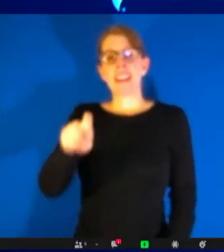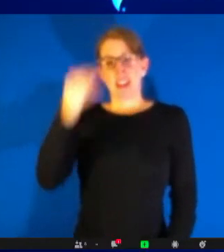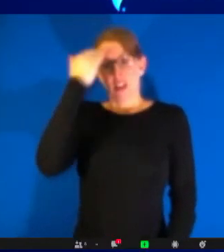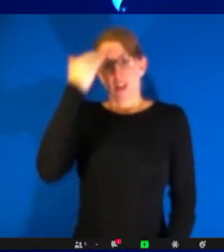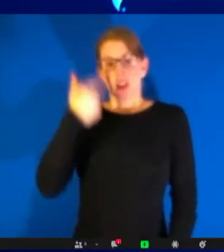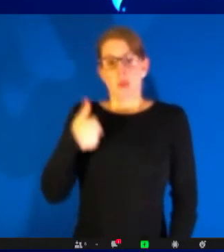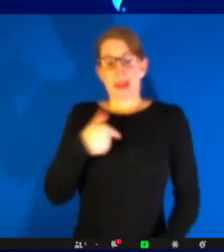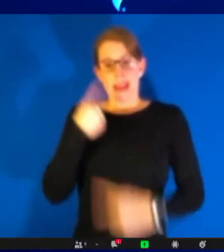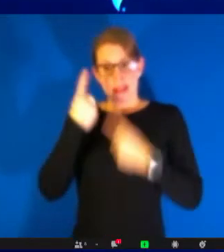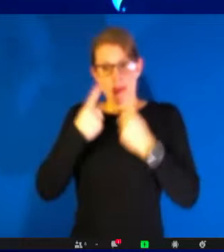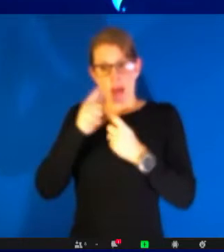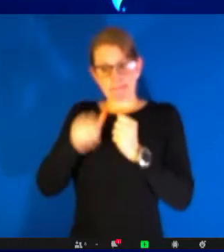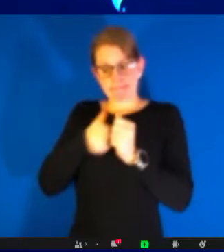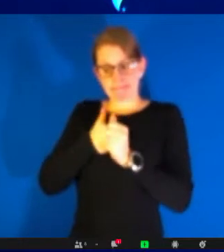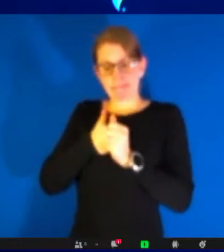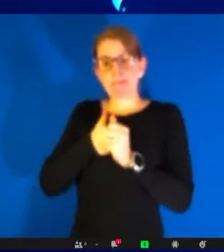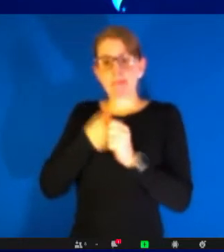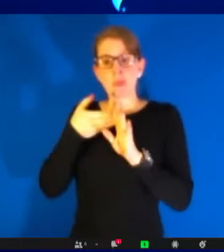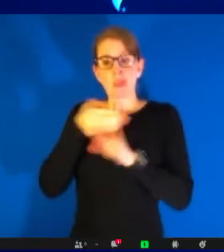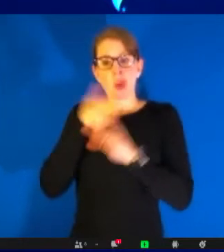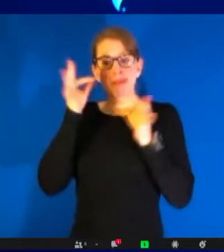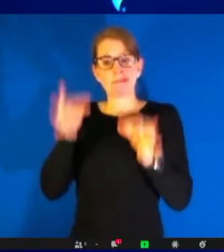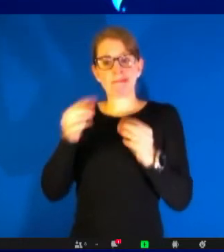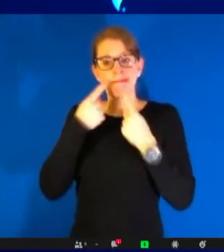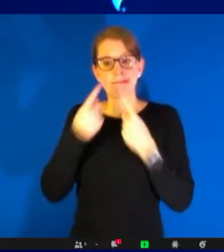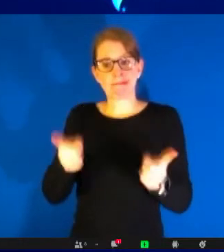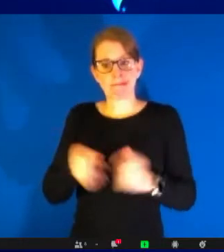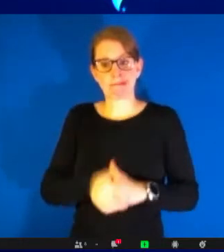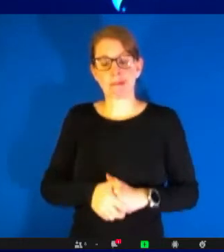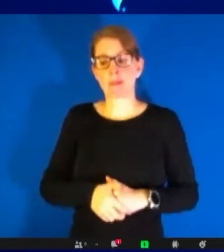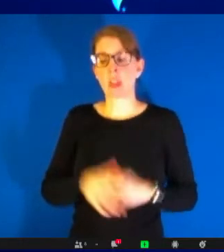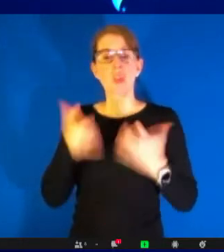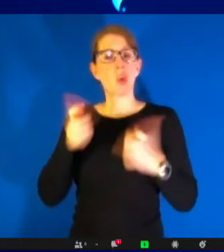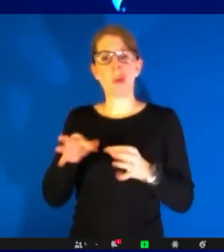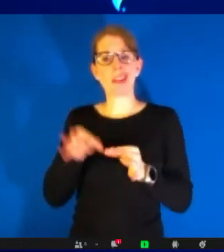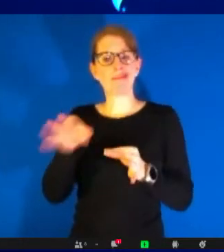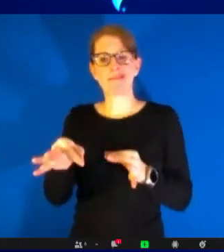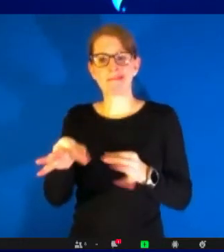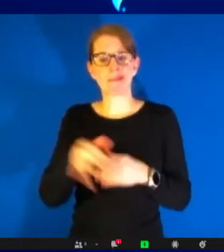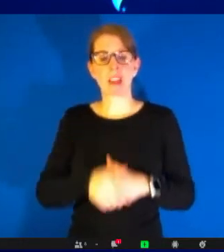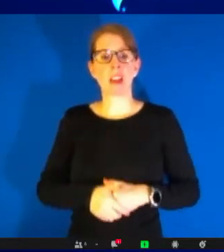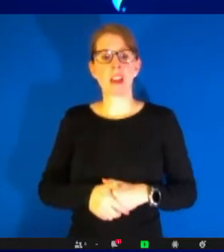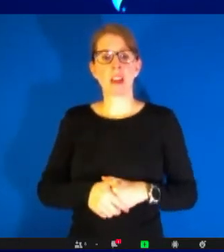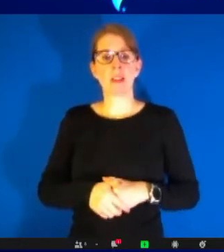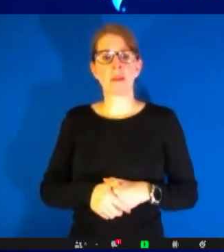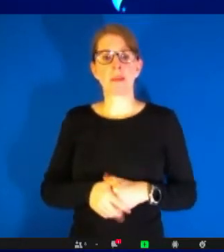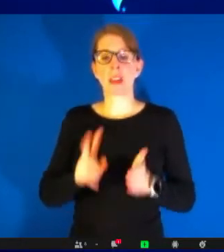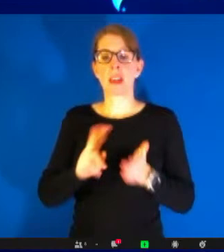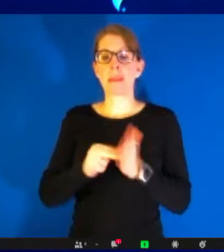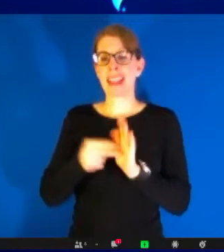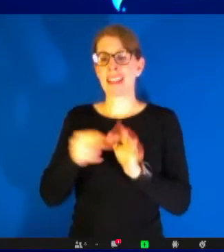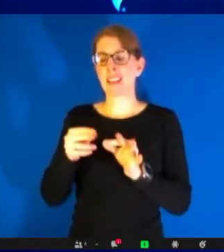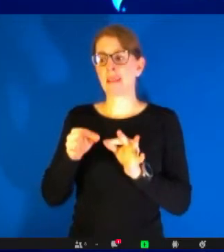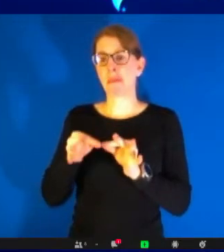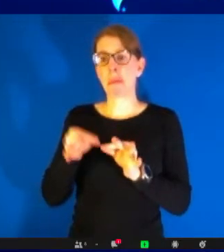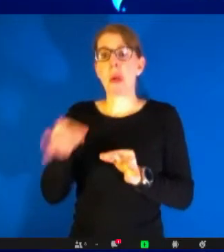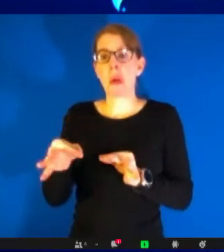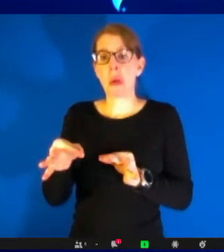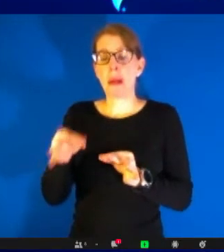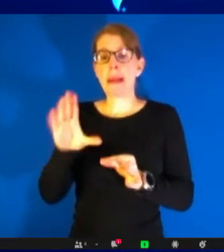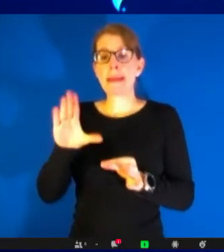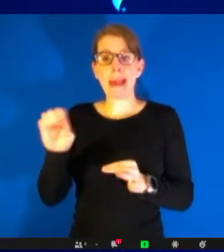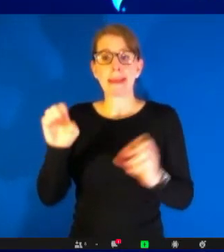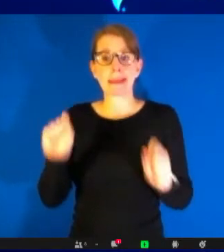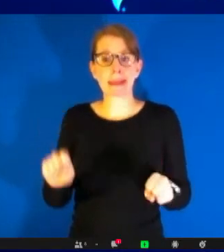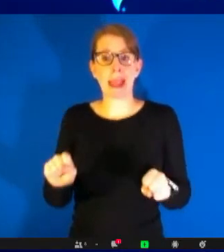thought into that, and we don't want to do that. We don't really, these are deferrable or postponable cases.